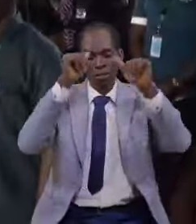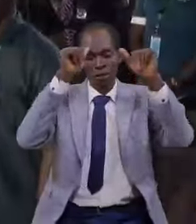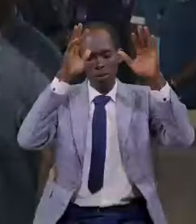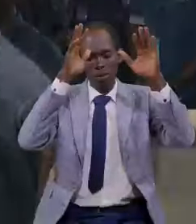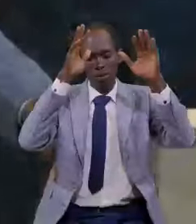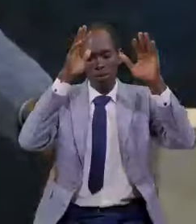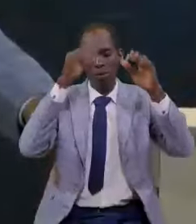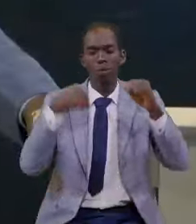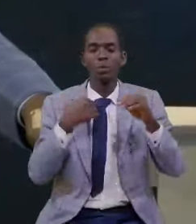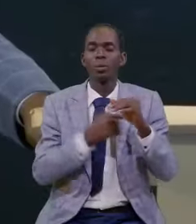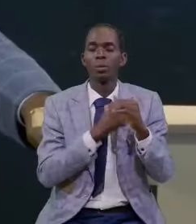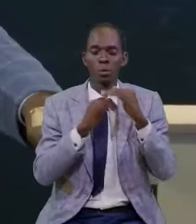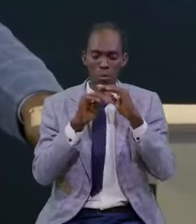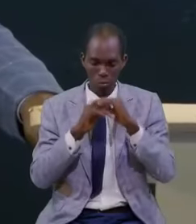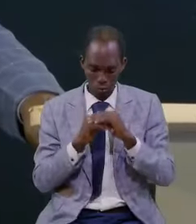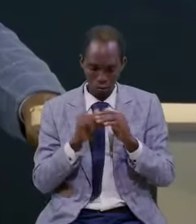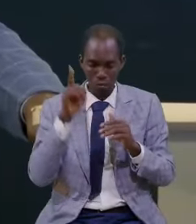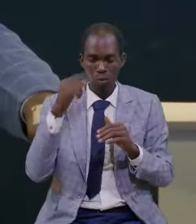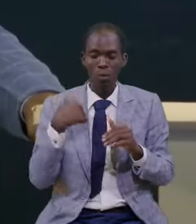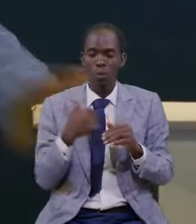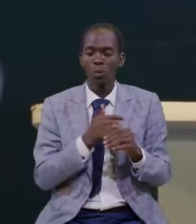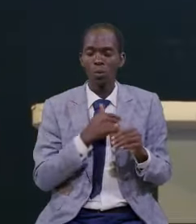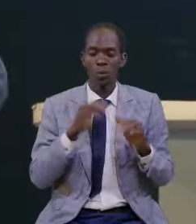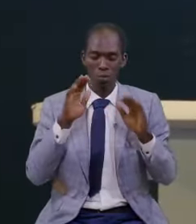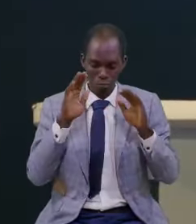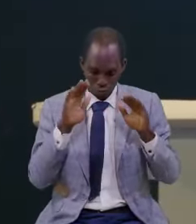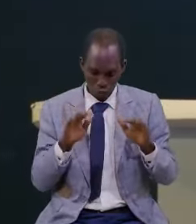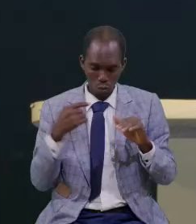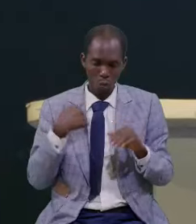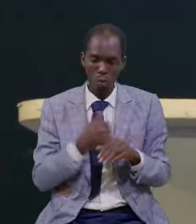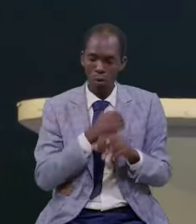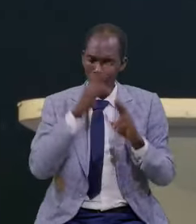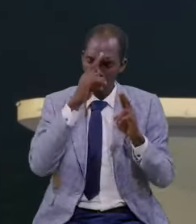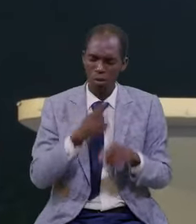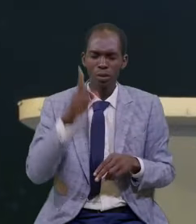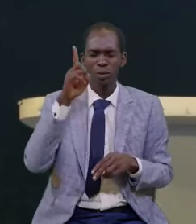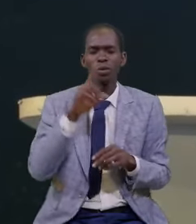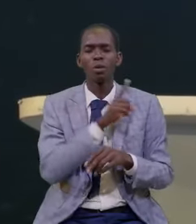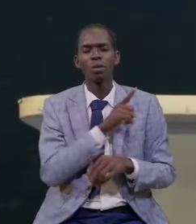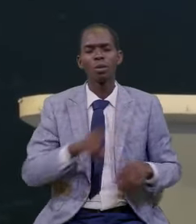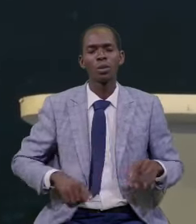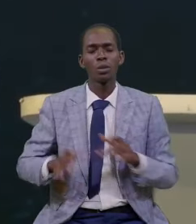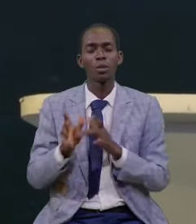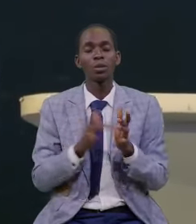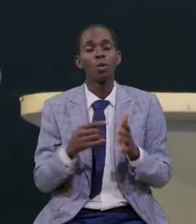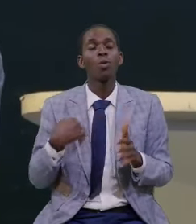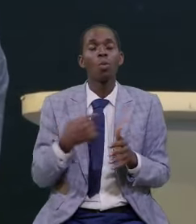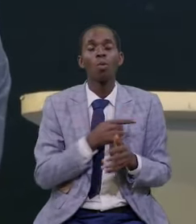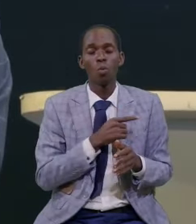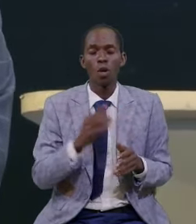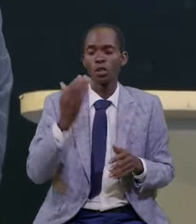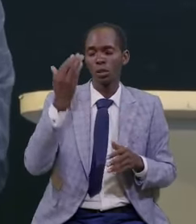you. We worship you. We honor you. Lord Jesus, we acknowledge your presence,